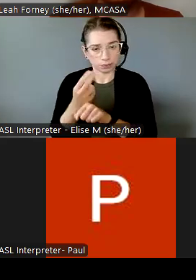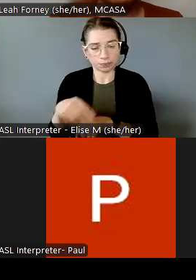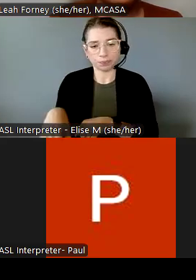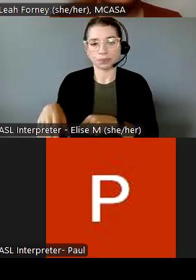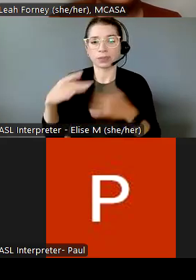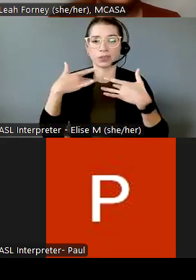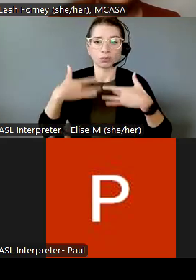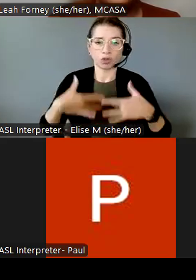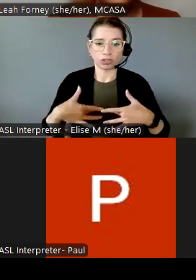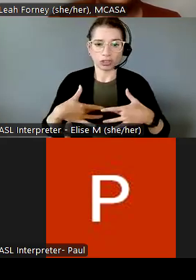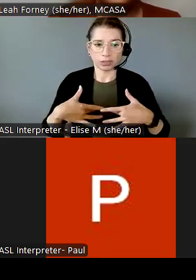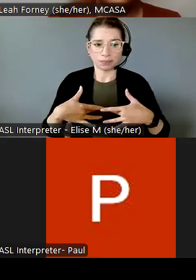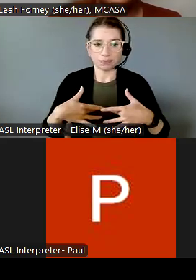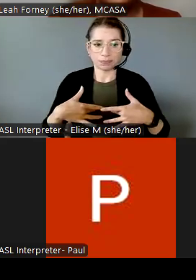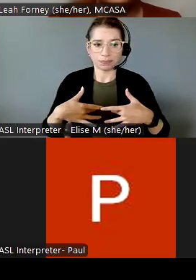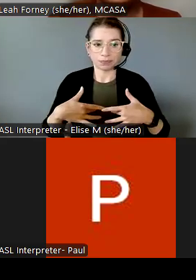depression,